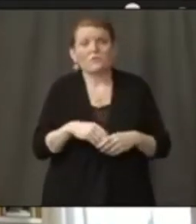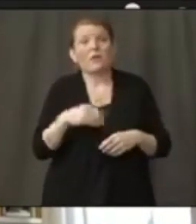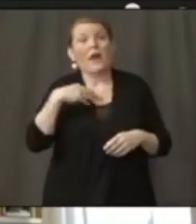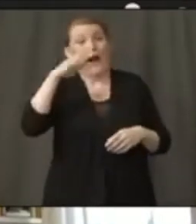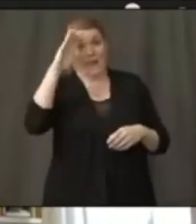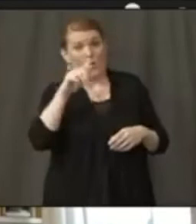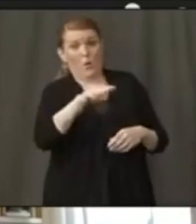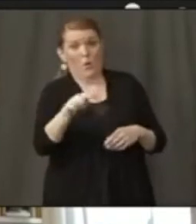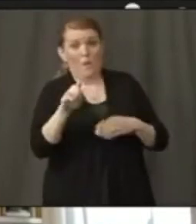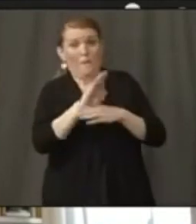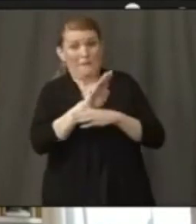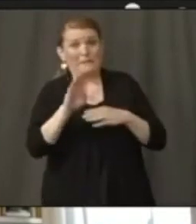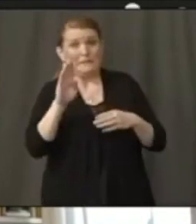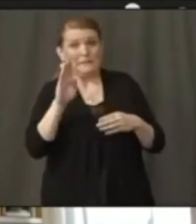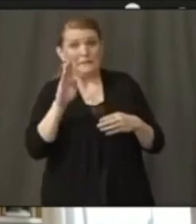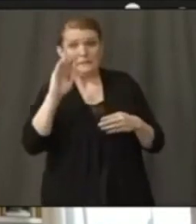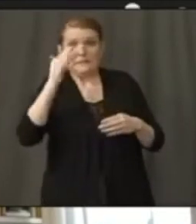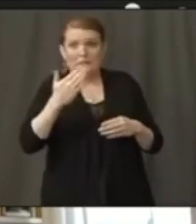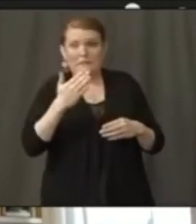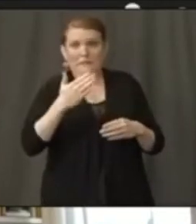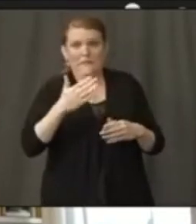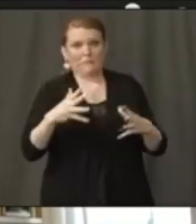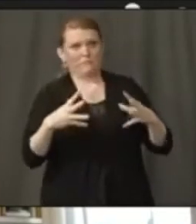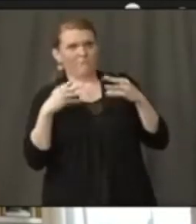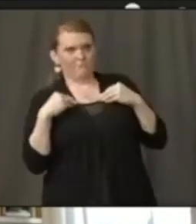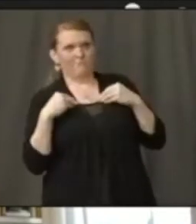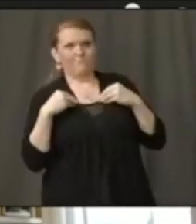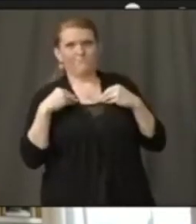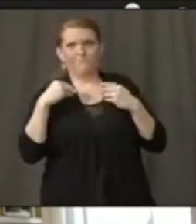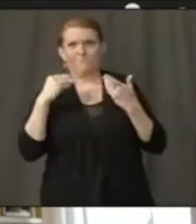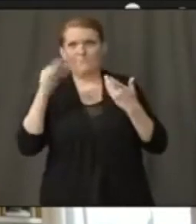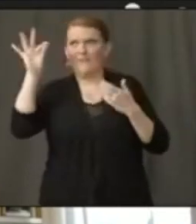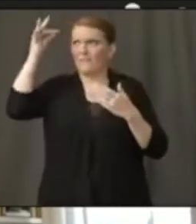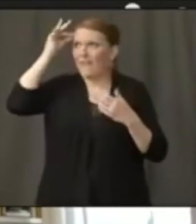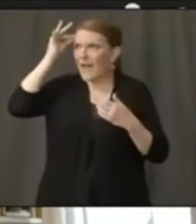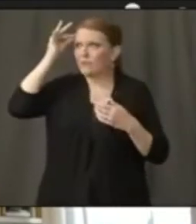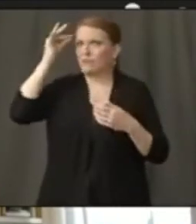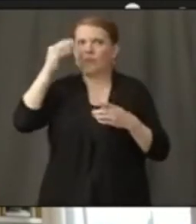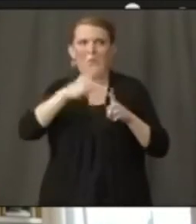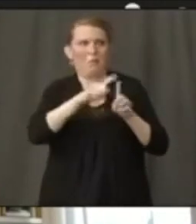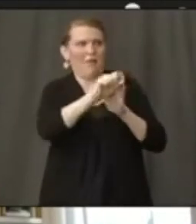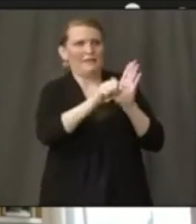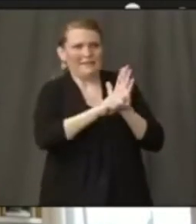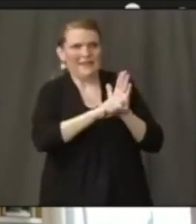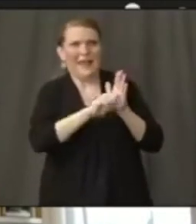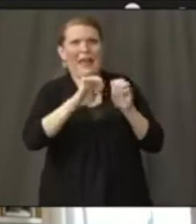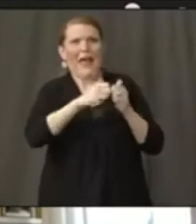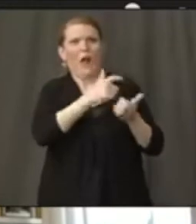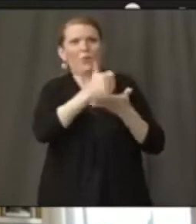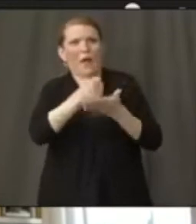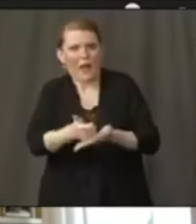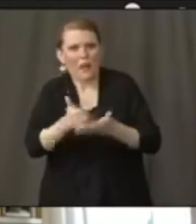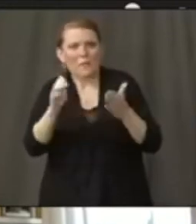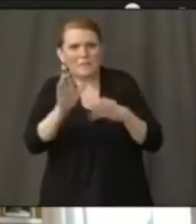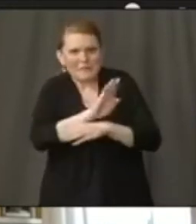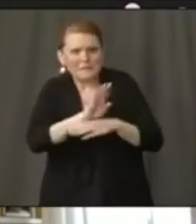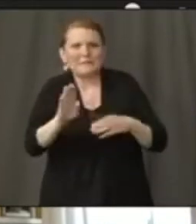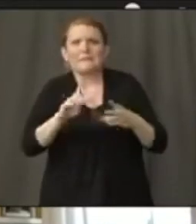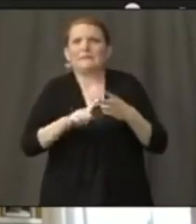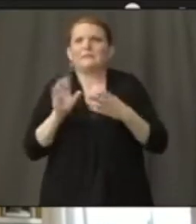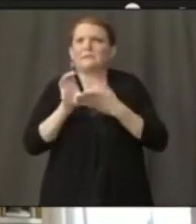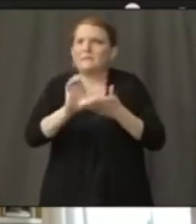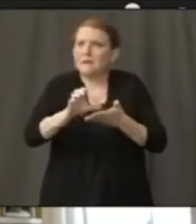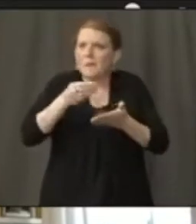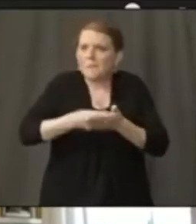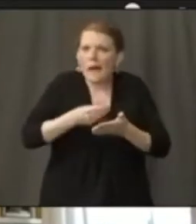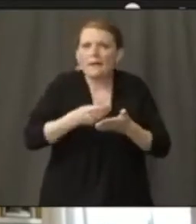what the state and federal government have done in terms of providing assistance, certainly grateful for EIDL and PPP, as well